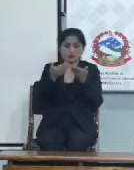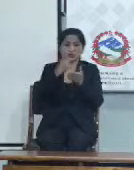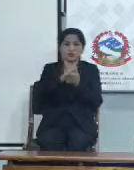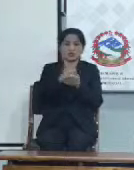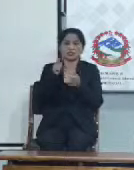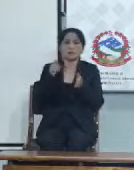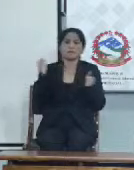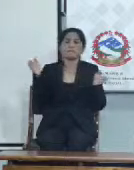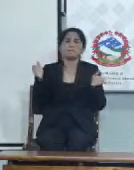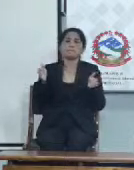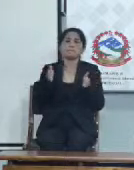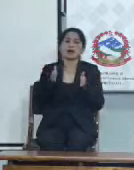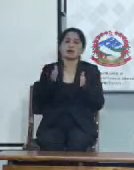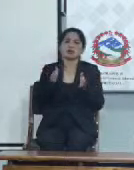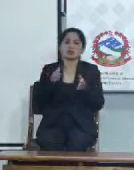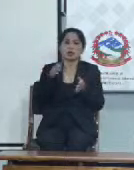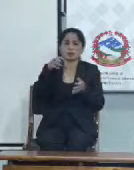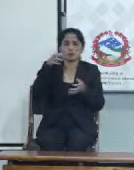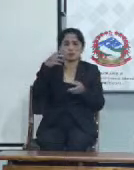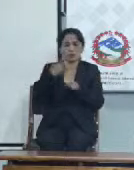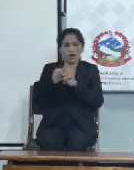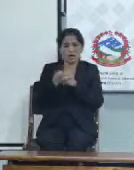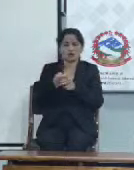time from Surkhet.